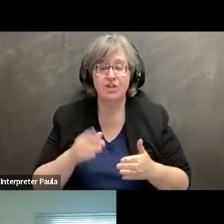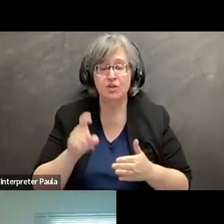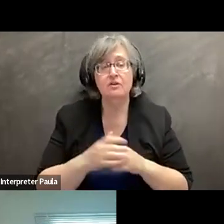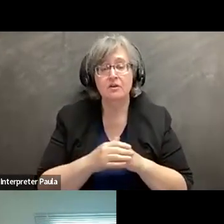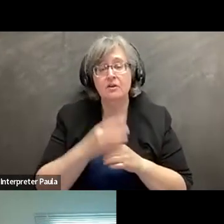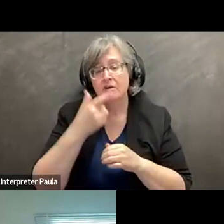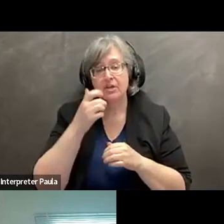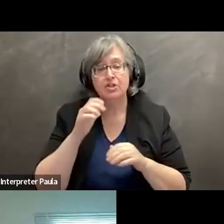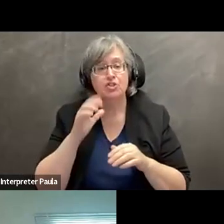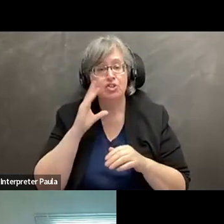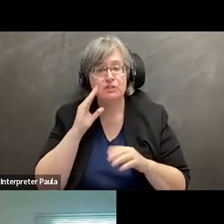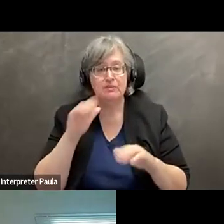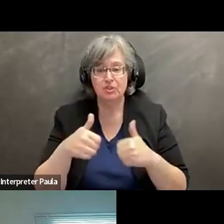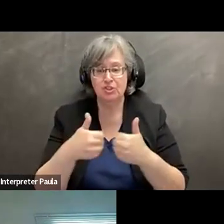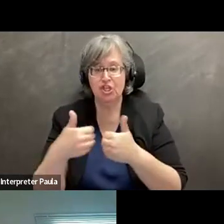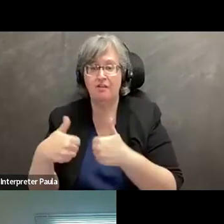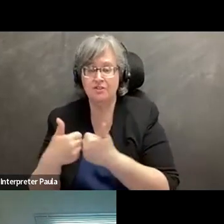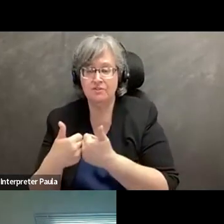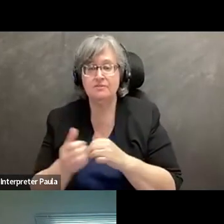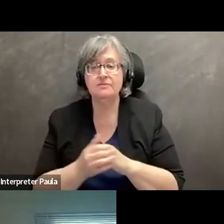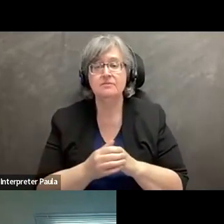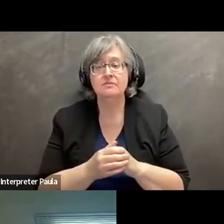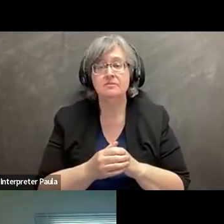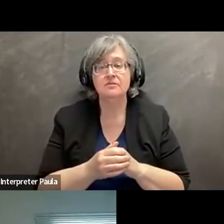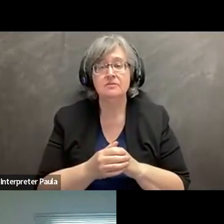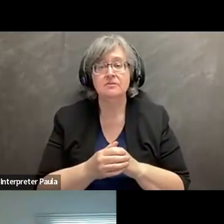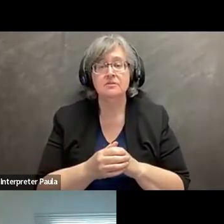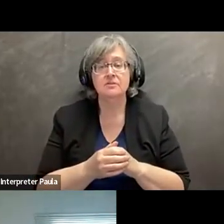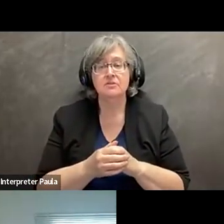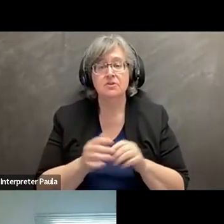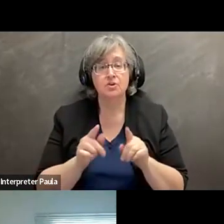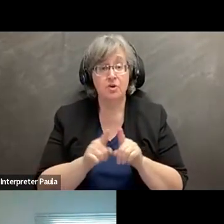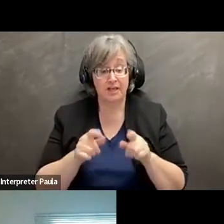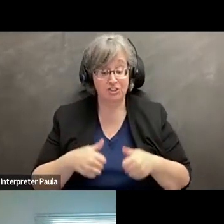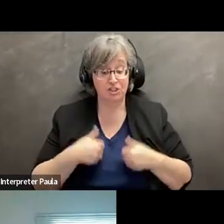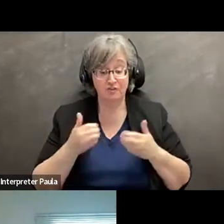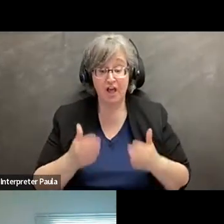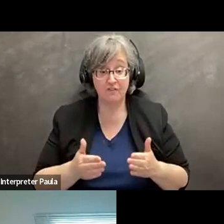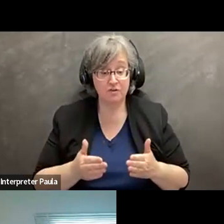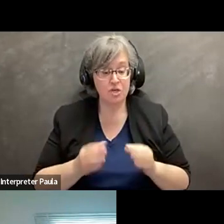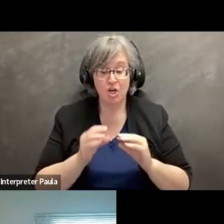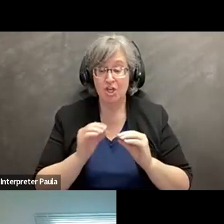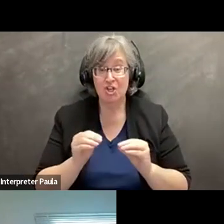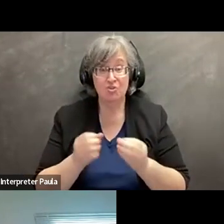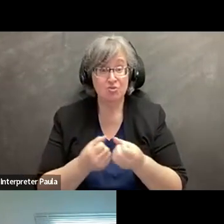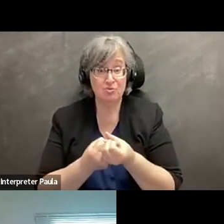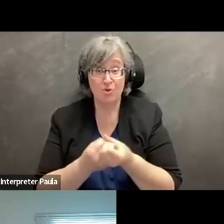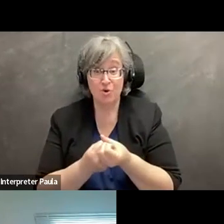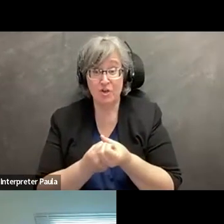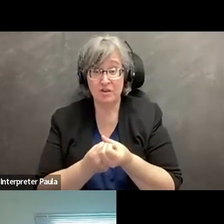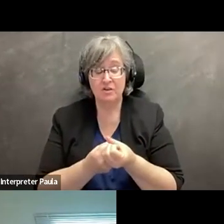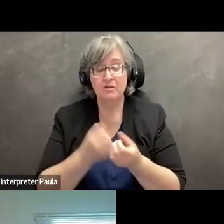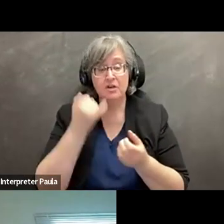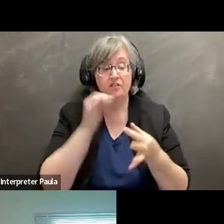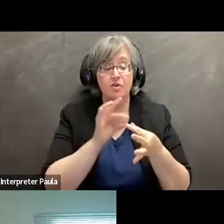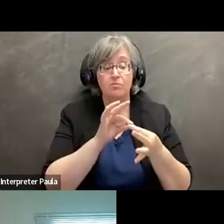that they're experiencing. And it really is, as a survivor, without the proper support, that period after leaving an